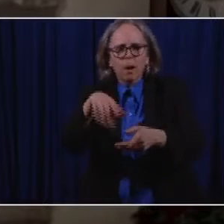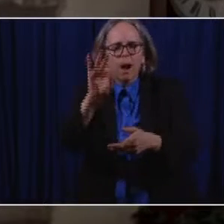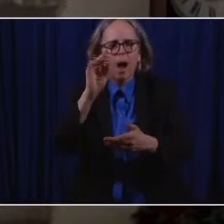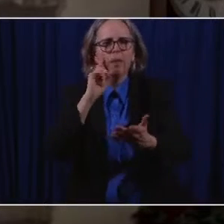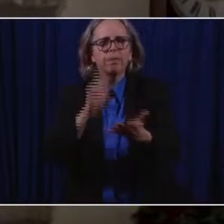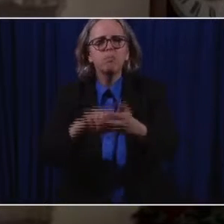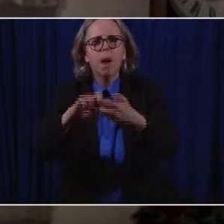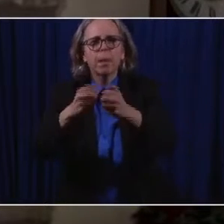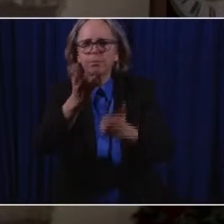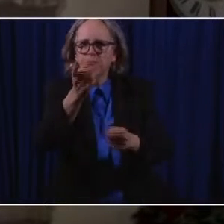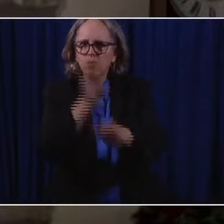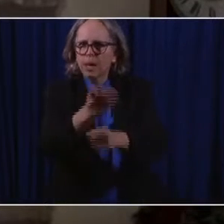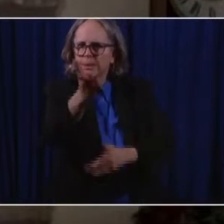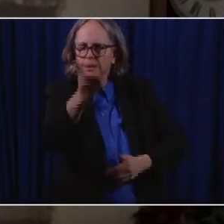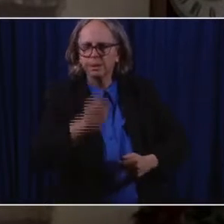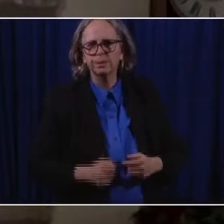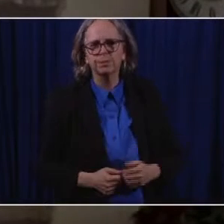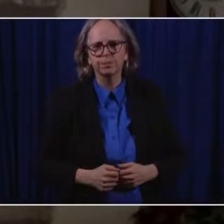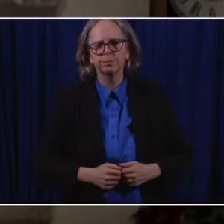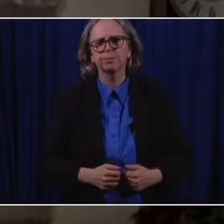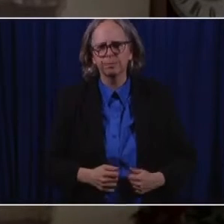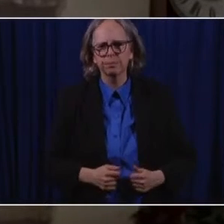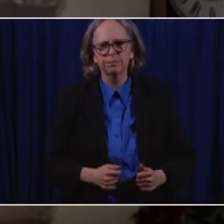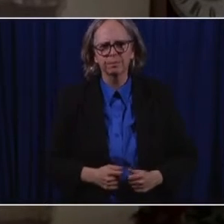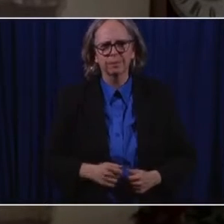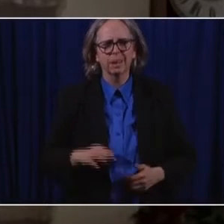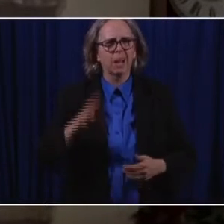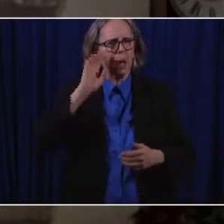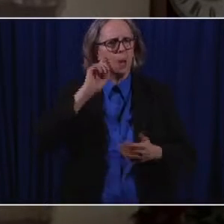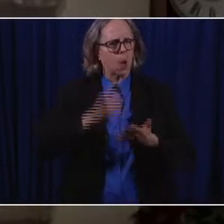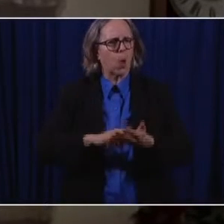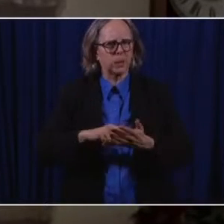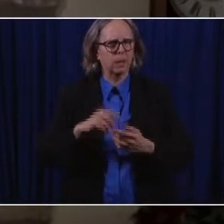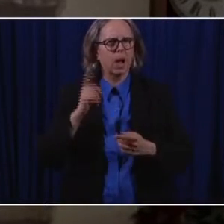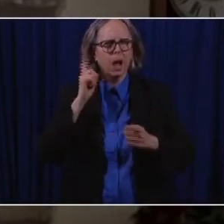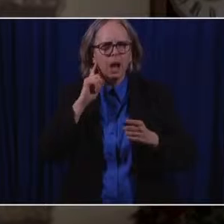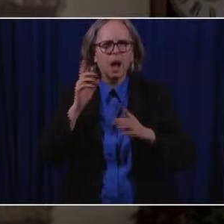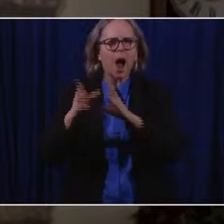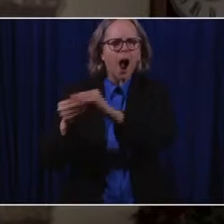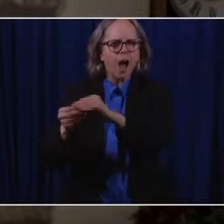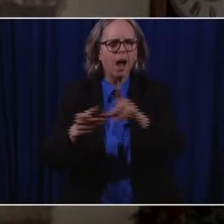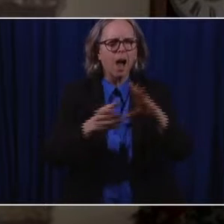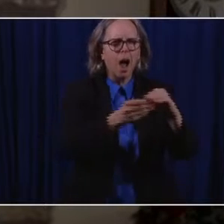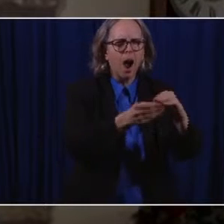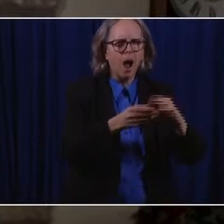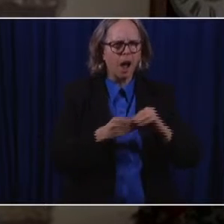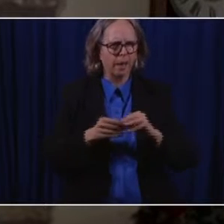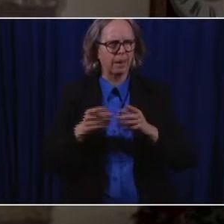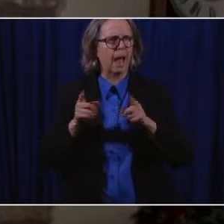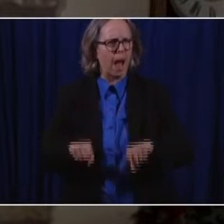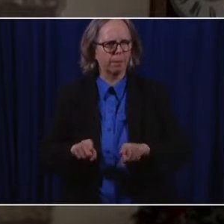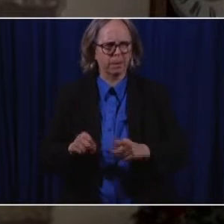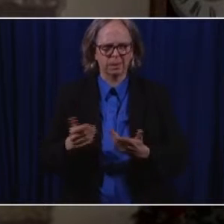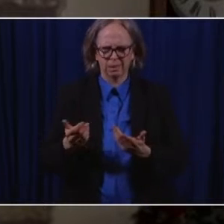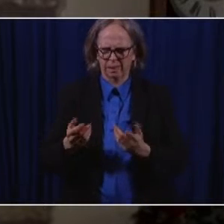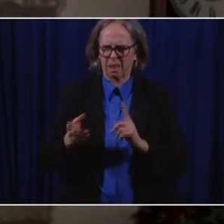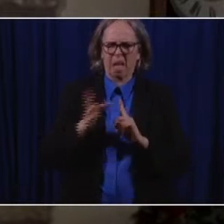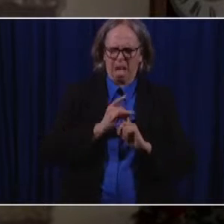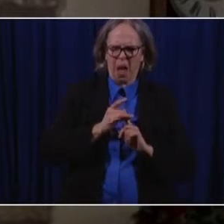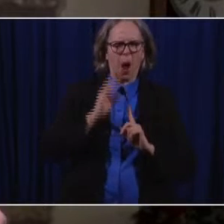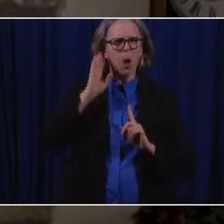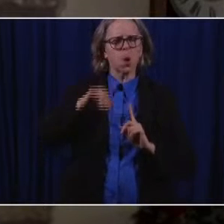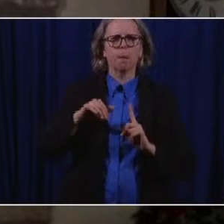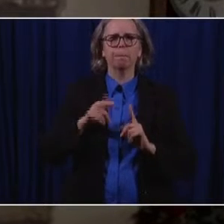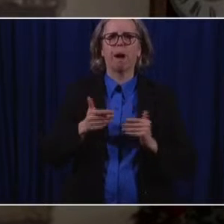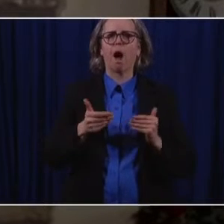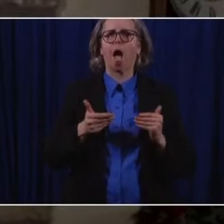we are, getting a very specific report about someone we knew who knew they were positive, who knew that they could spread it